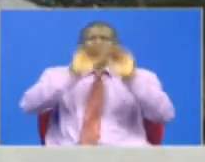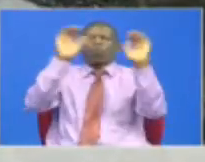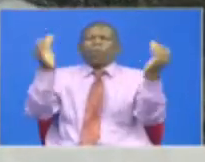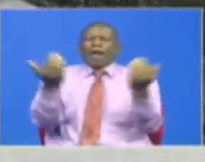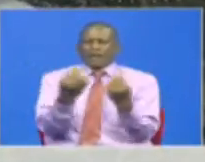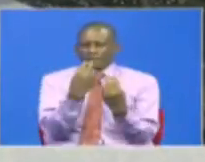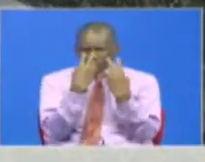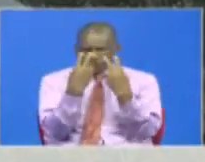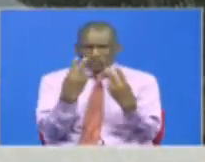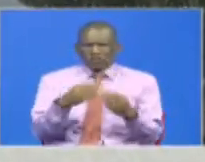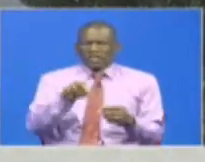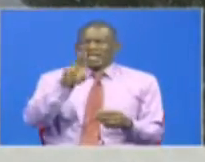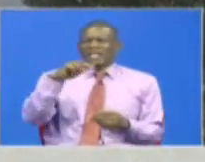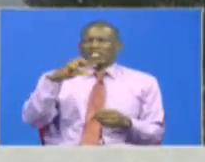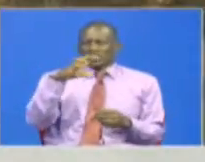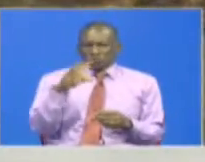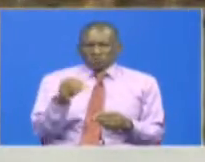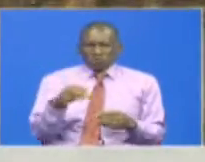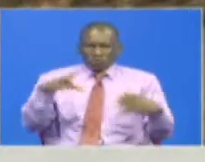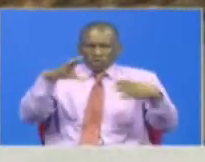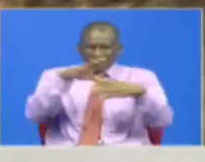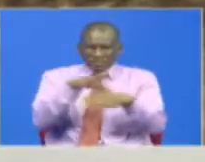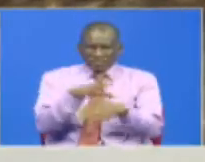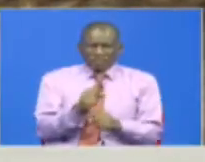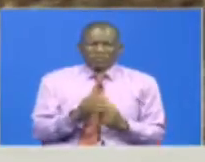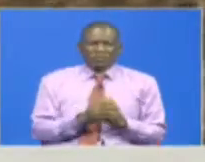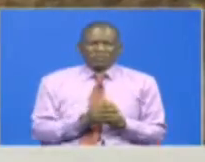a non-governmental organization,